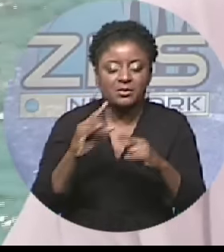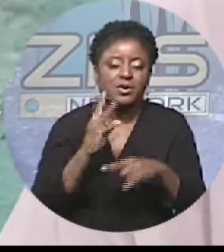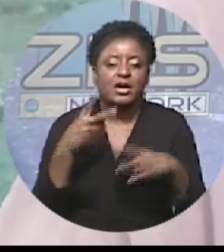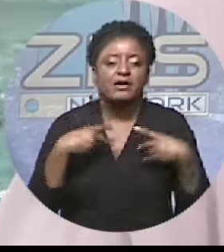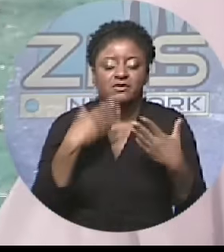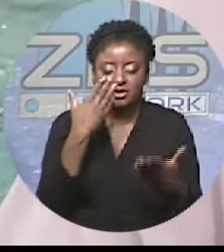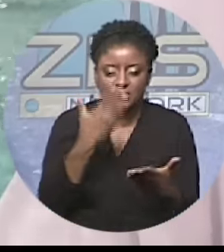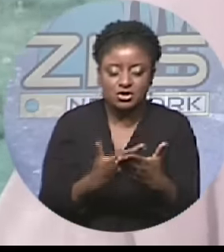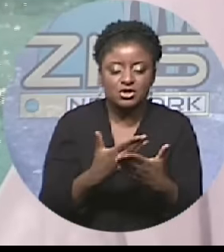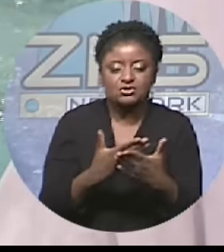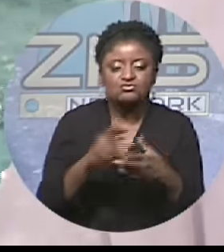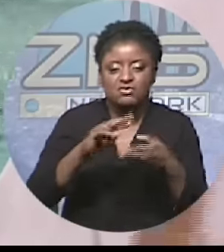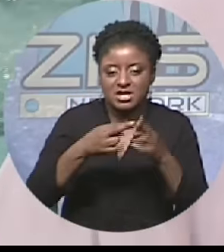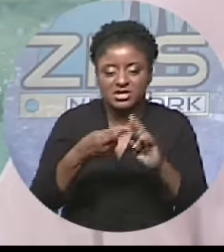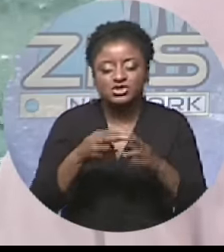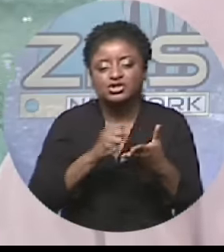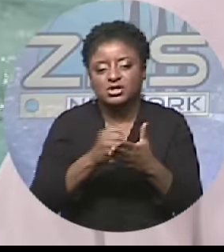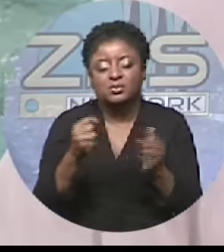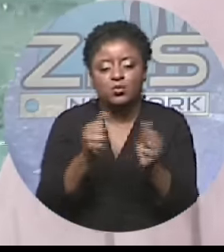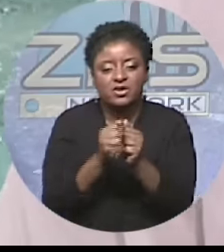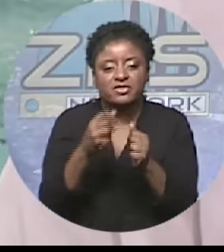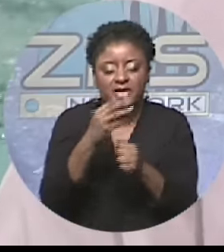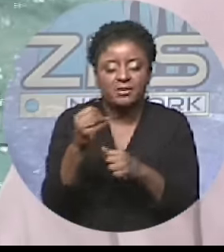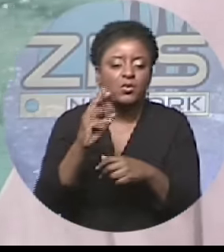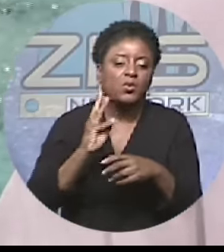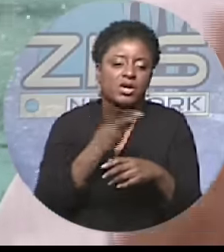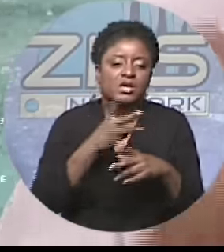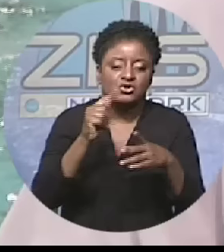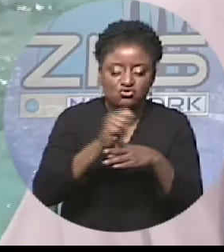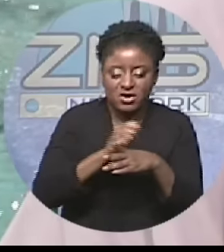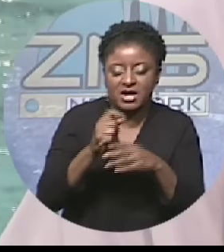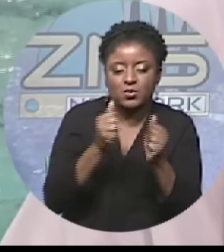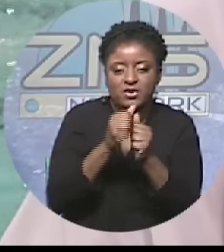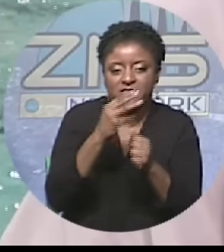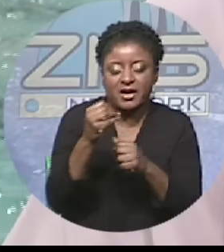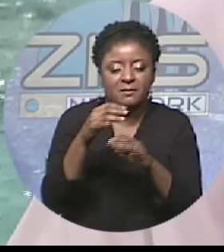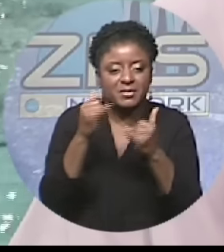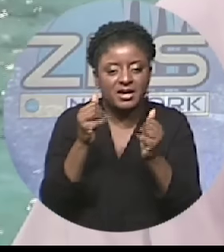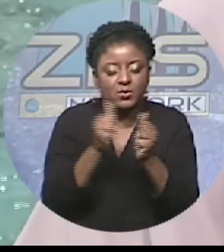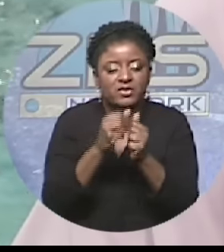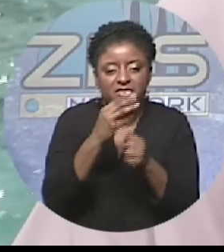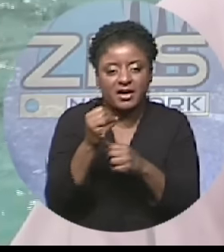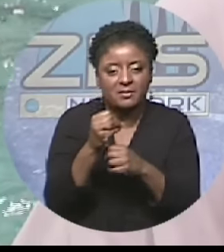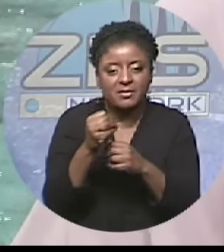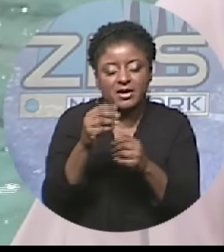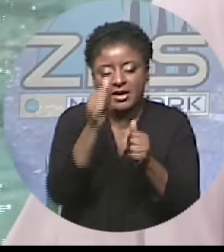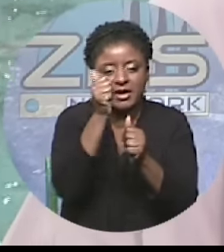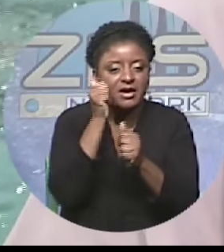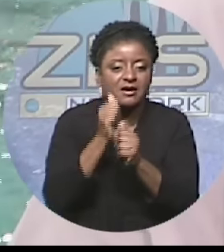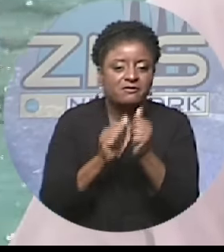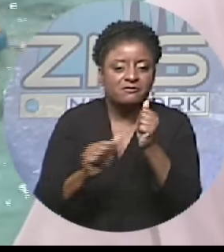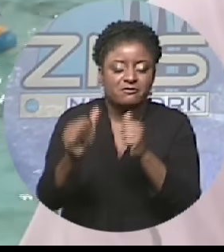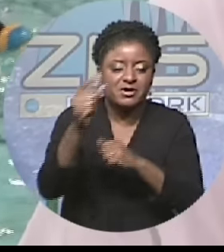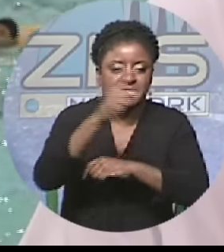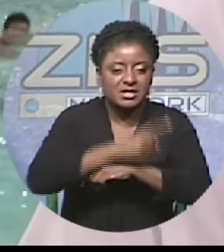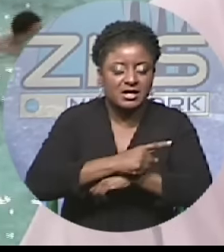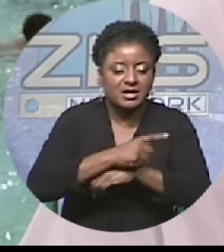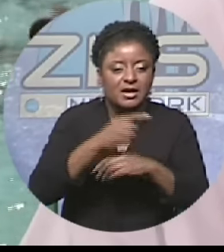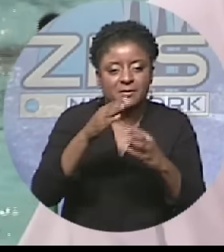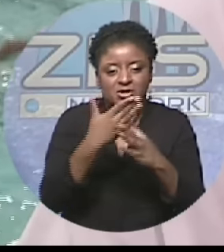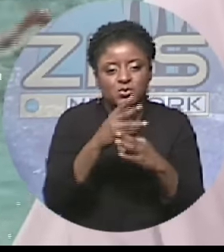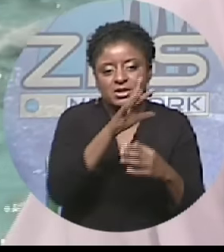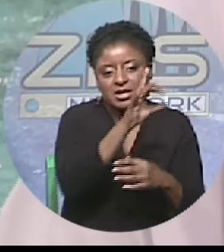with them. And we trained with them, played with them every day. We trained from 8 in the morning to 3